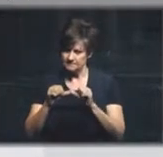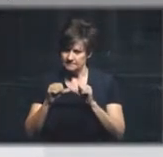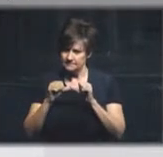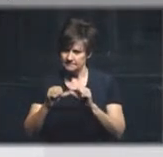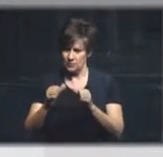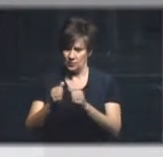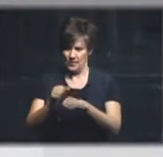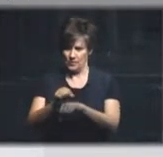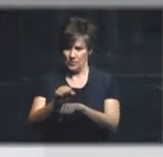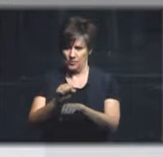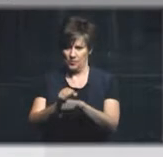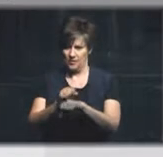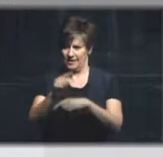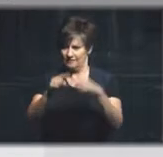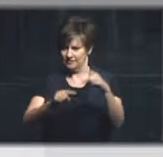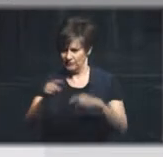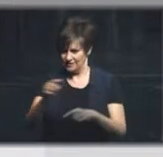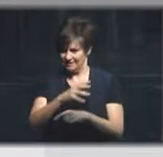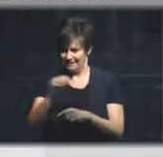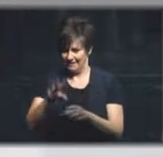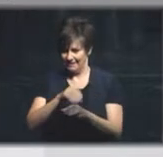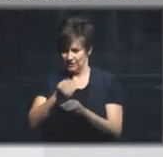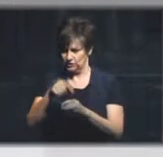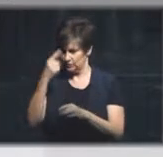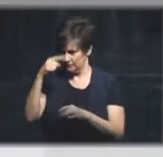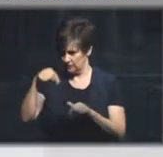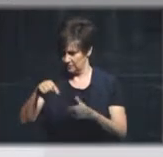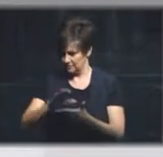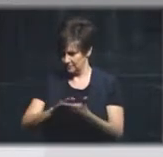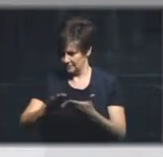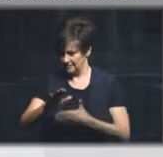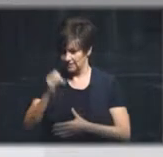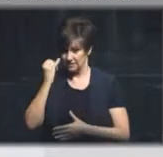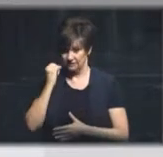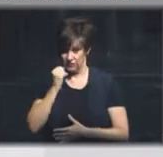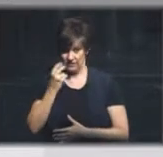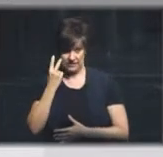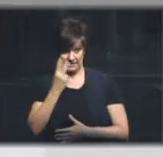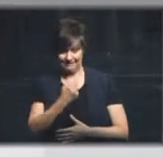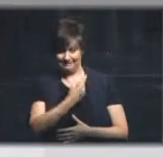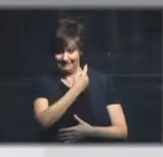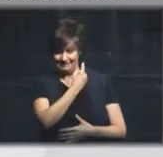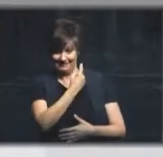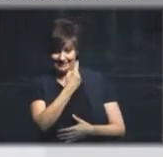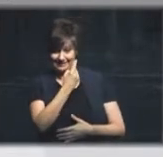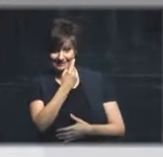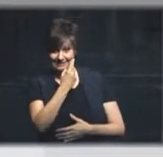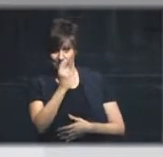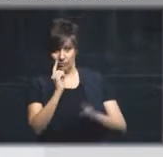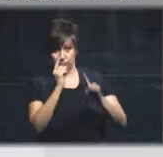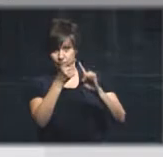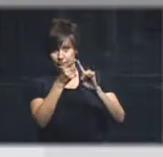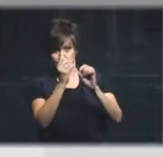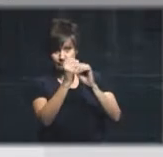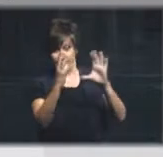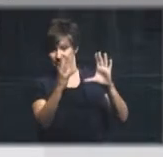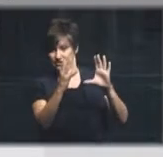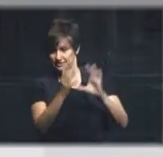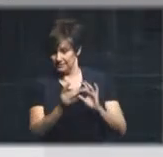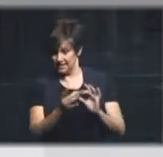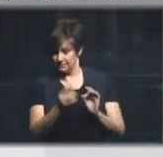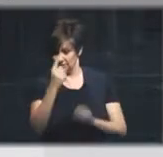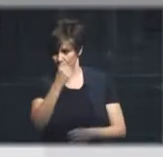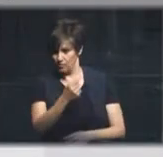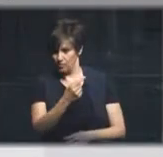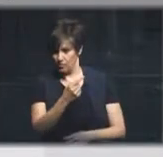work of diversity and inclusion for our college. If you haven't seen it, these are our vision and mission statements for